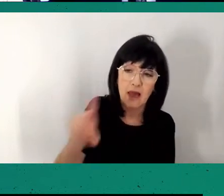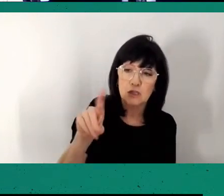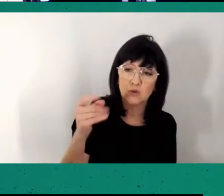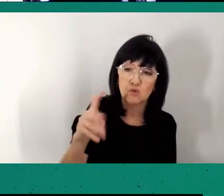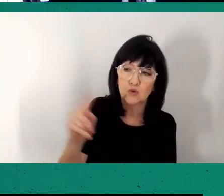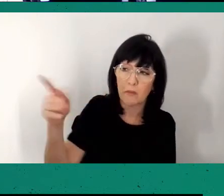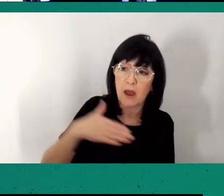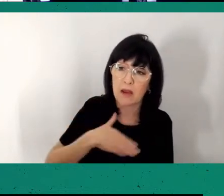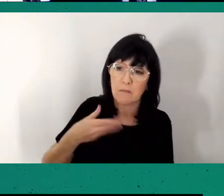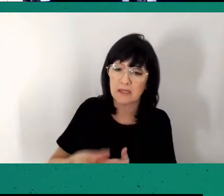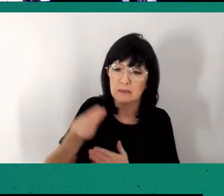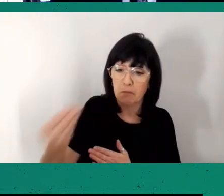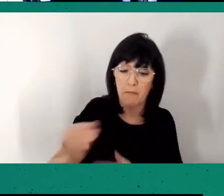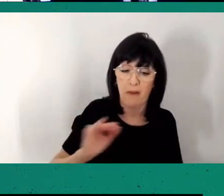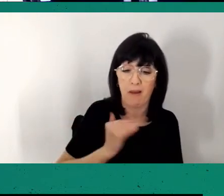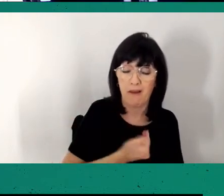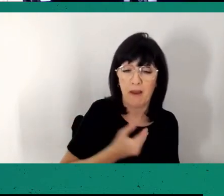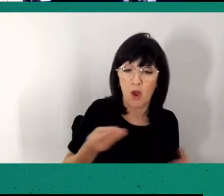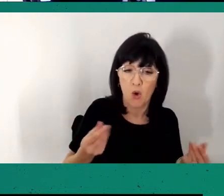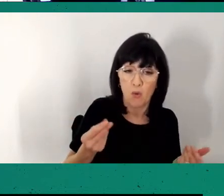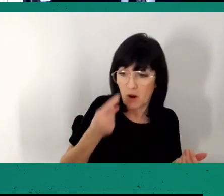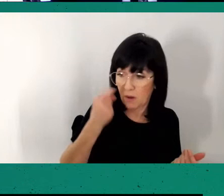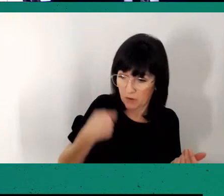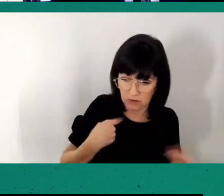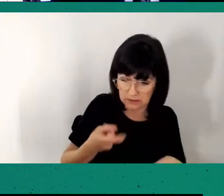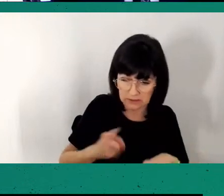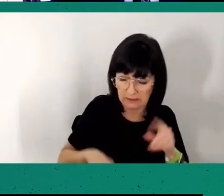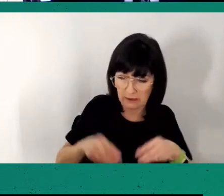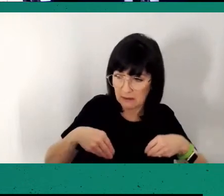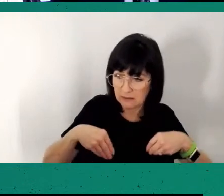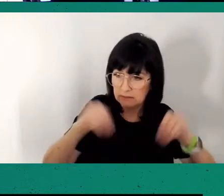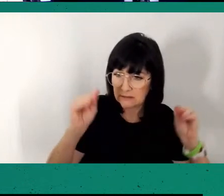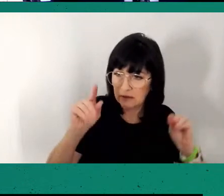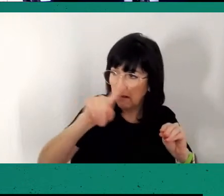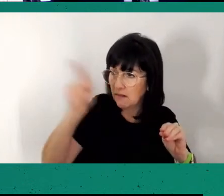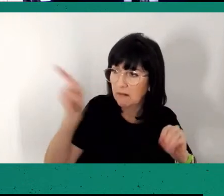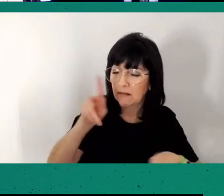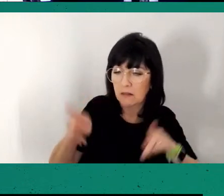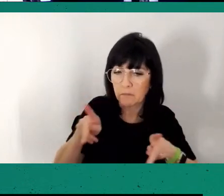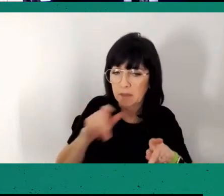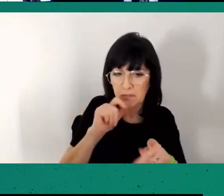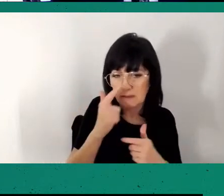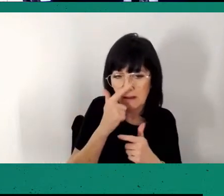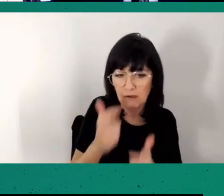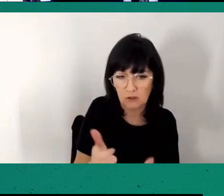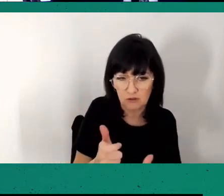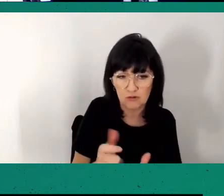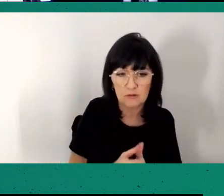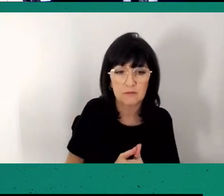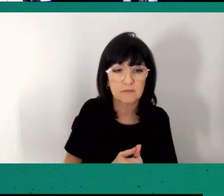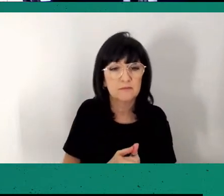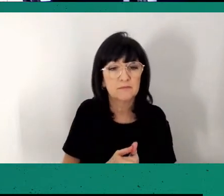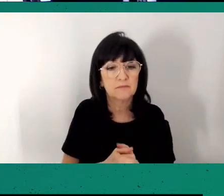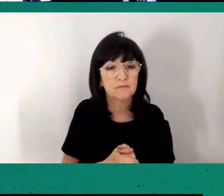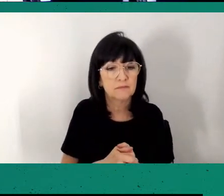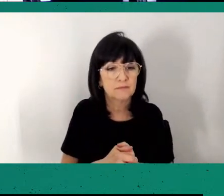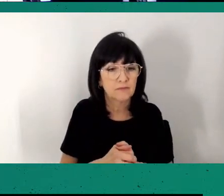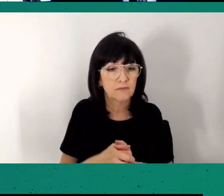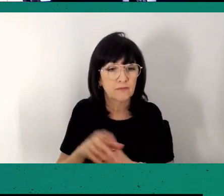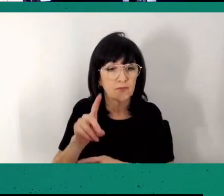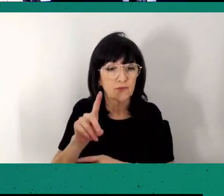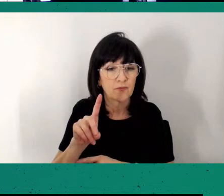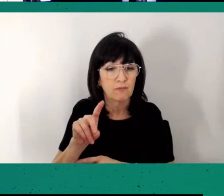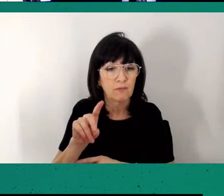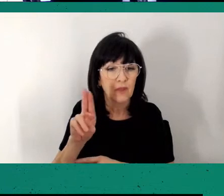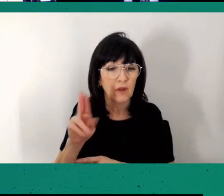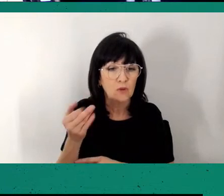she could not sell it, resulting from the location of the new school. DuPont responded by